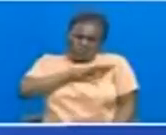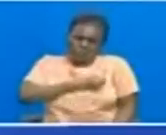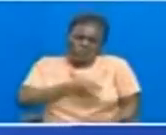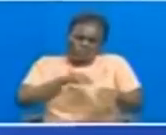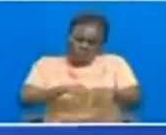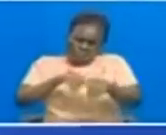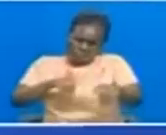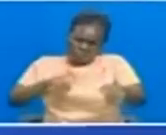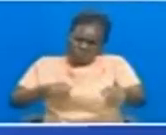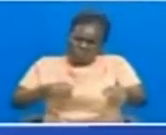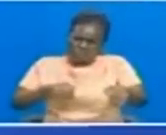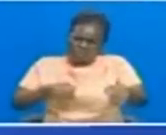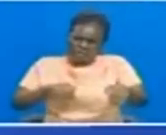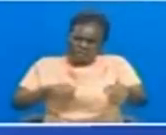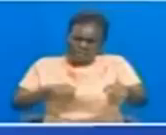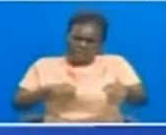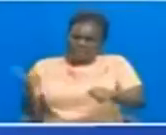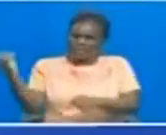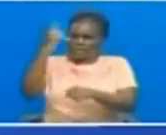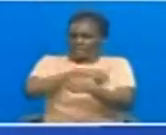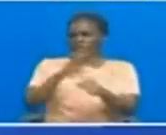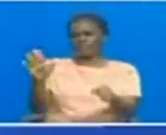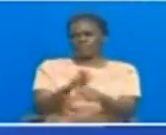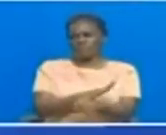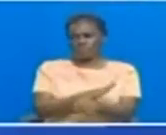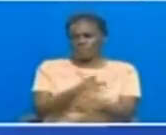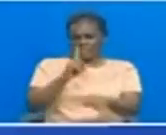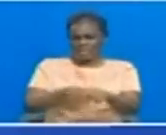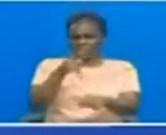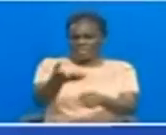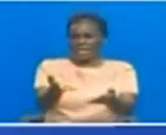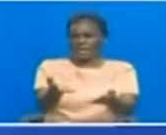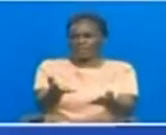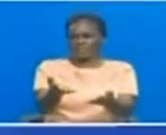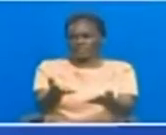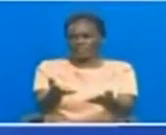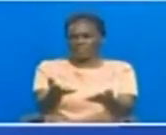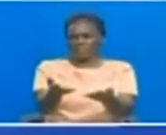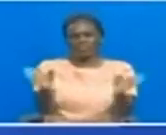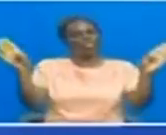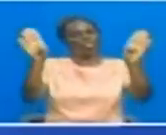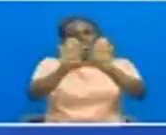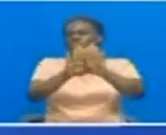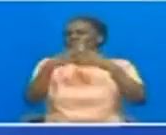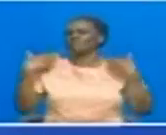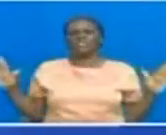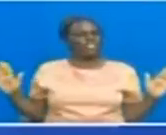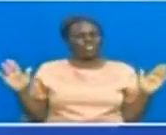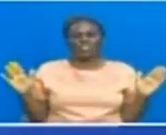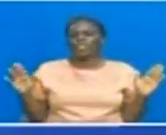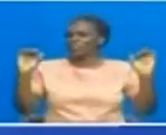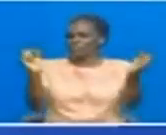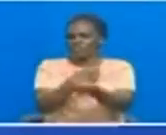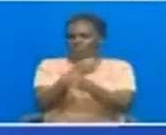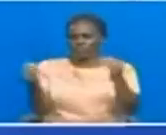from probably even people have to queue up to the end of the day. By the time they reach the voting booth, they are told, no, it's over. It's over. You have to come back the